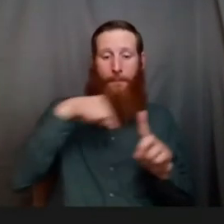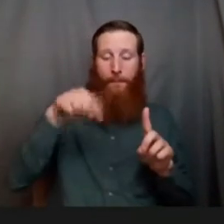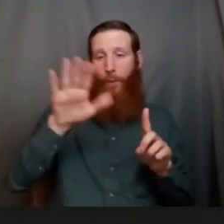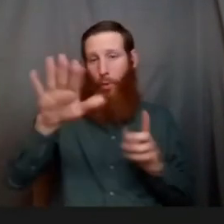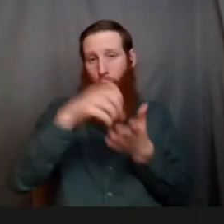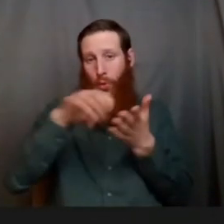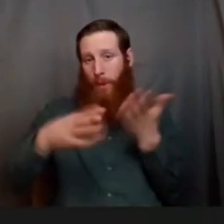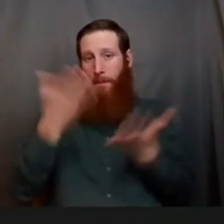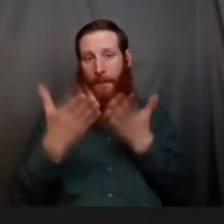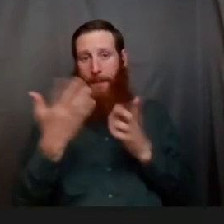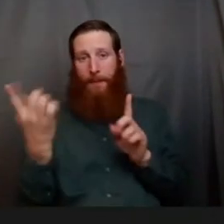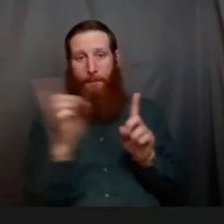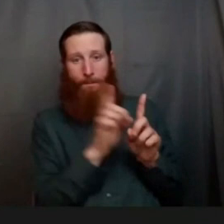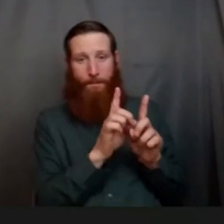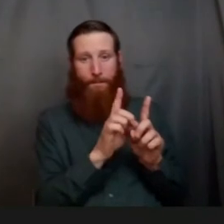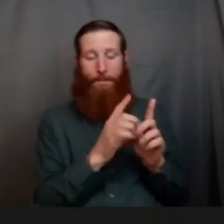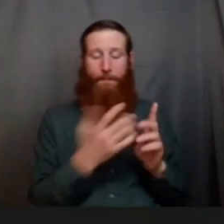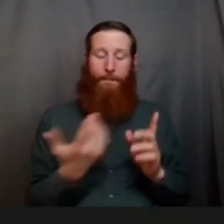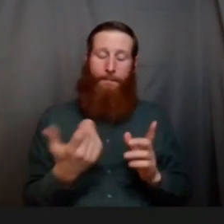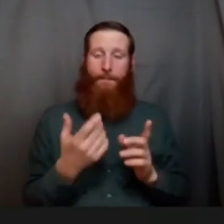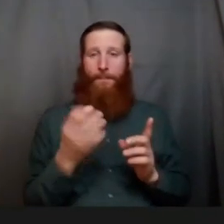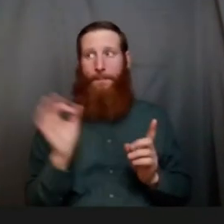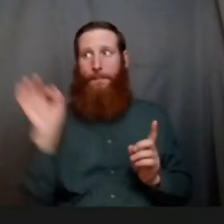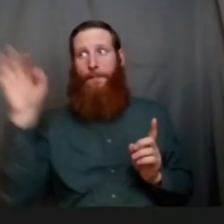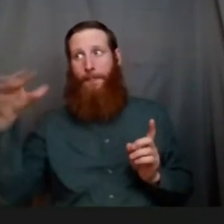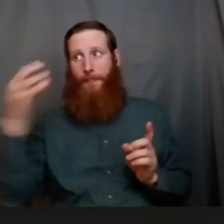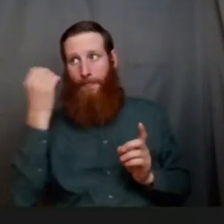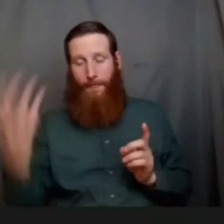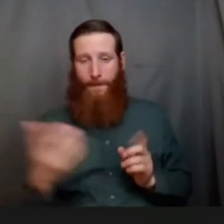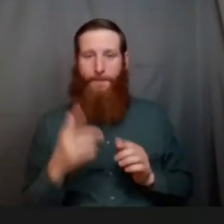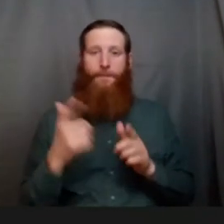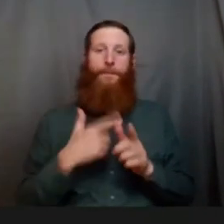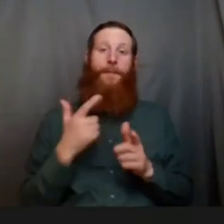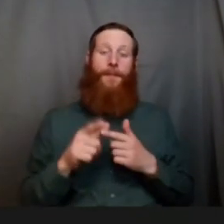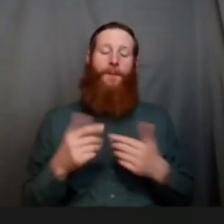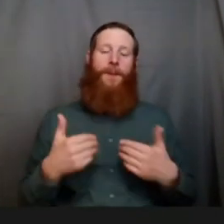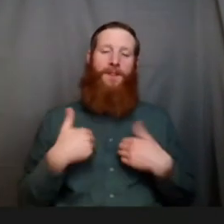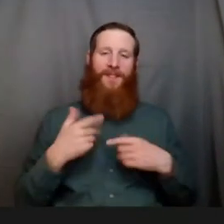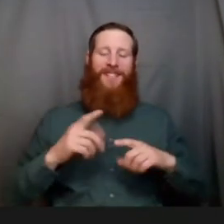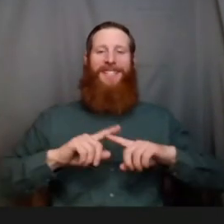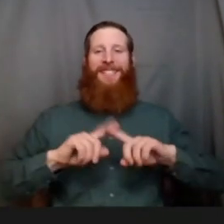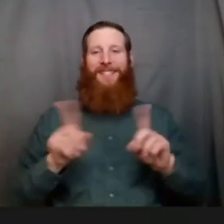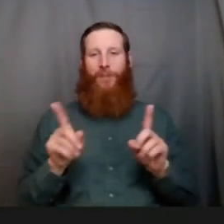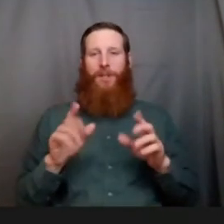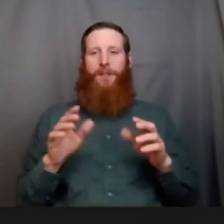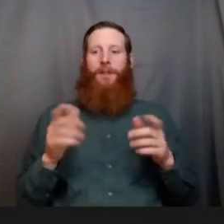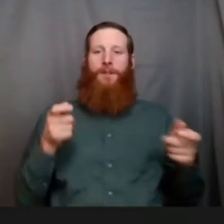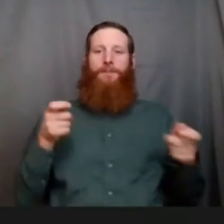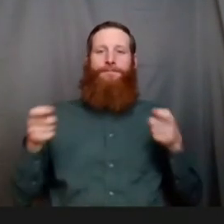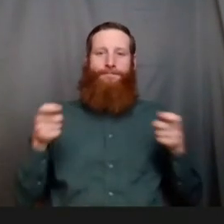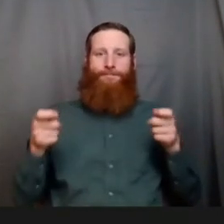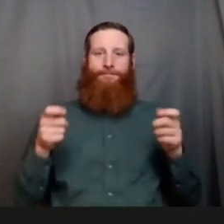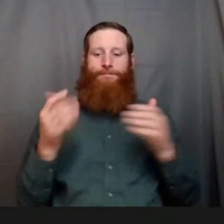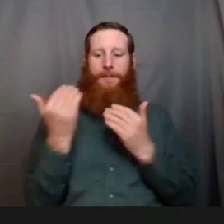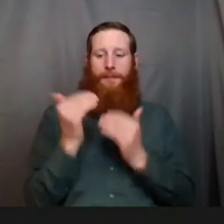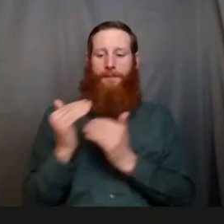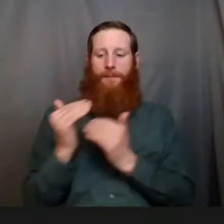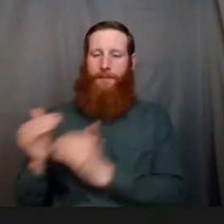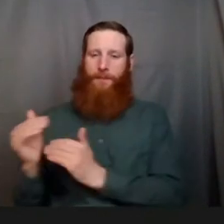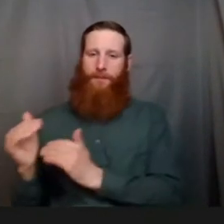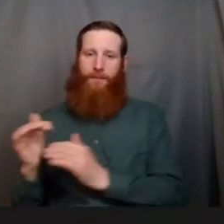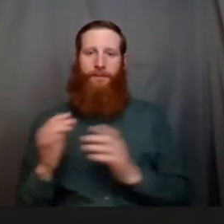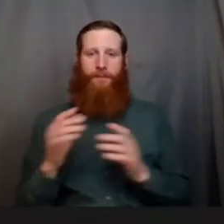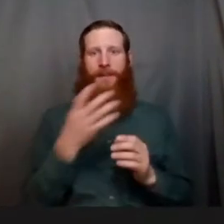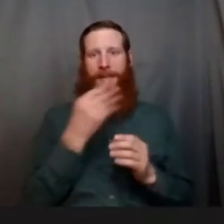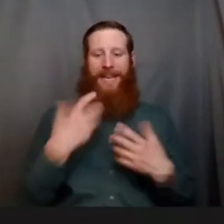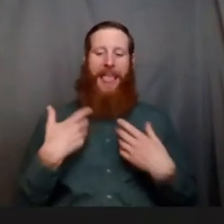that was a confirmed case. And then we have our different mitigation strategies and health and safety protocols within that. So